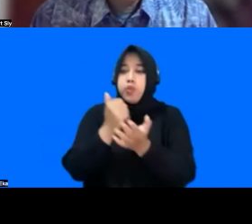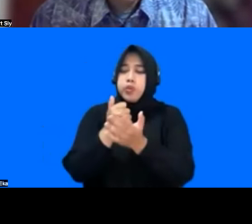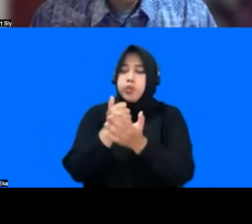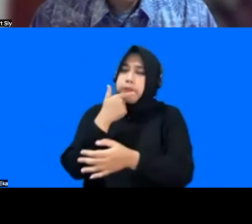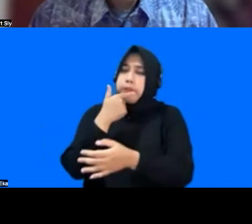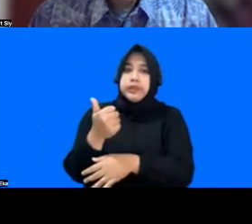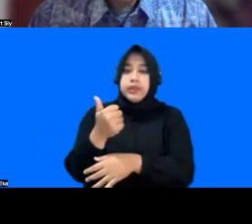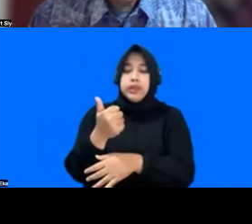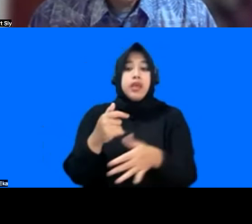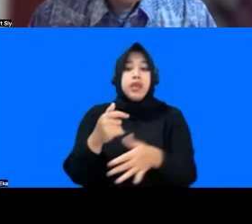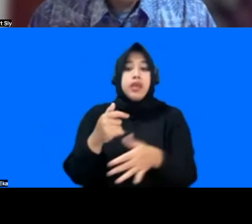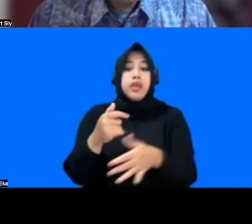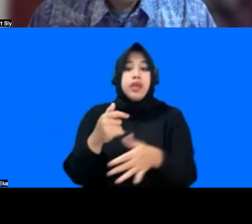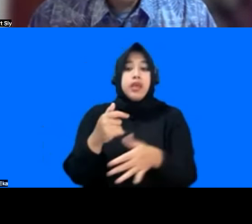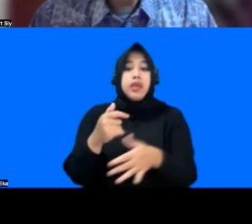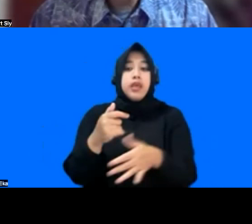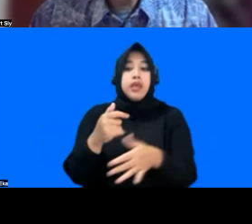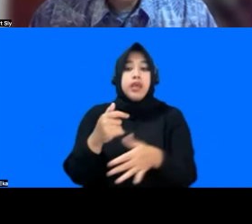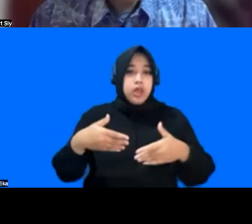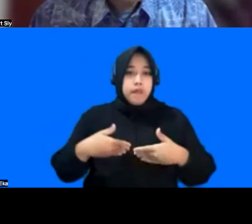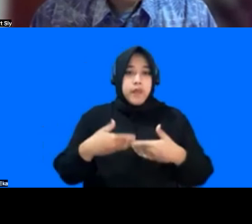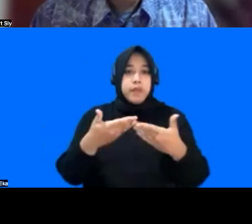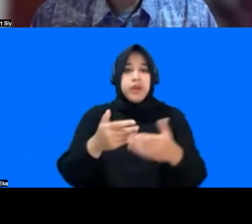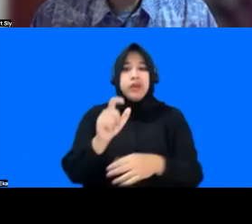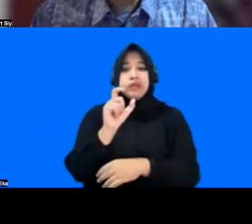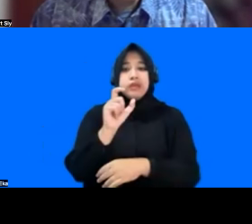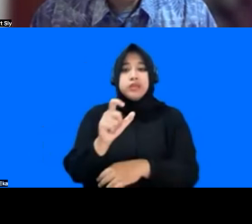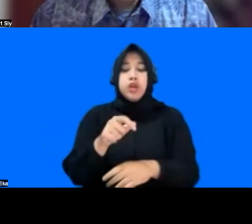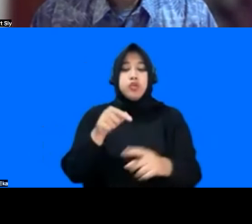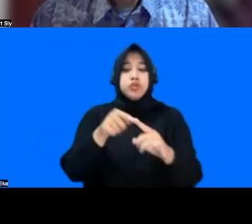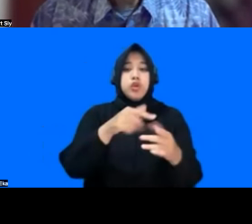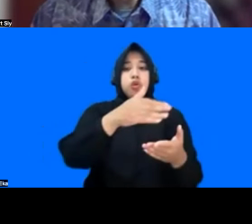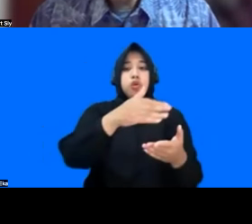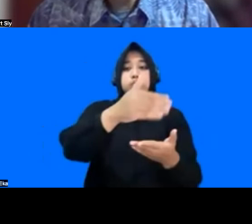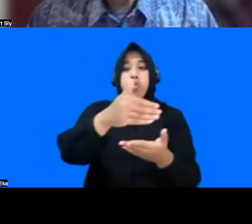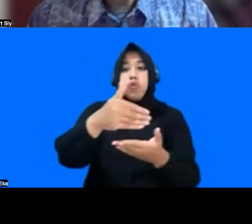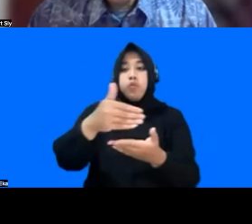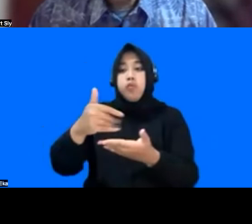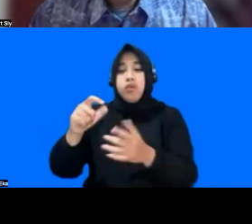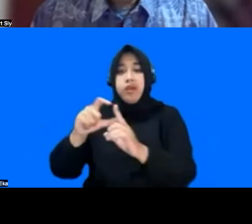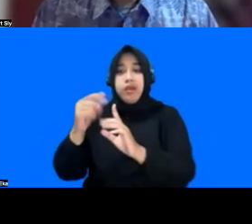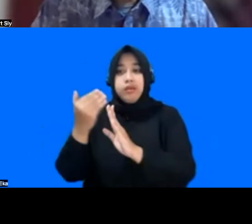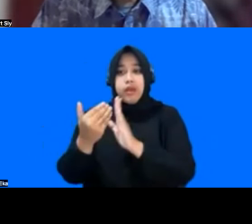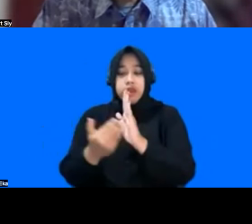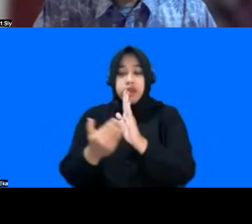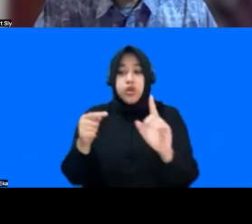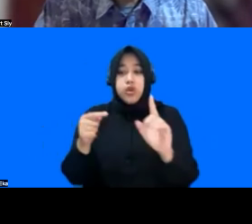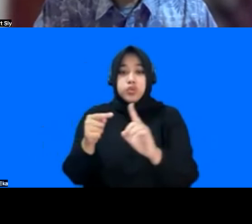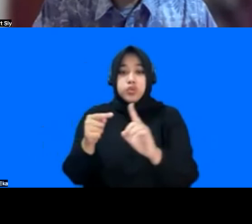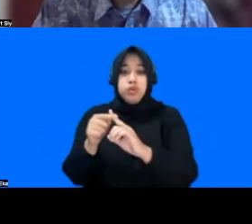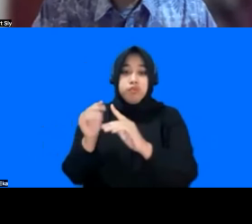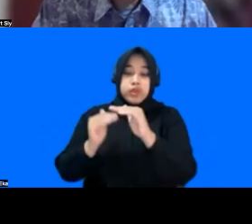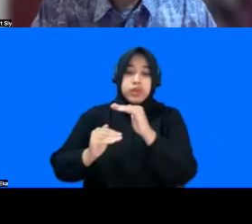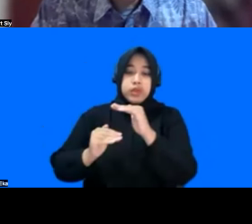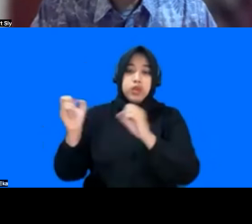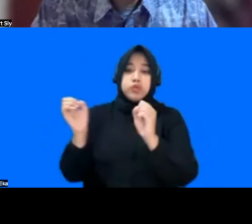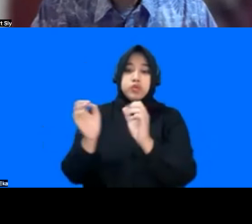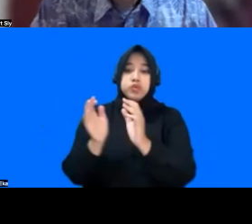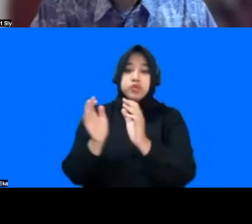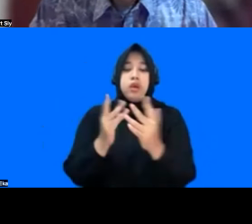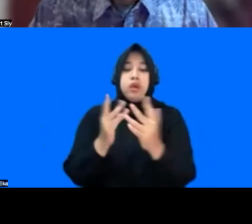collection, especially with the growing number of Filipinos who have smartphones and access to the